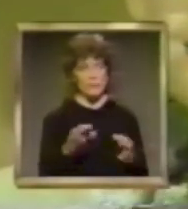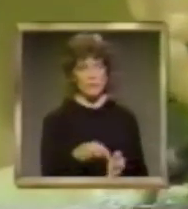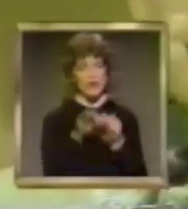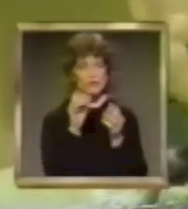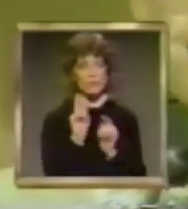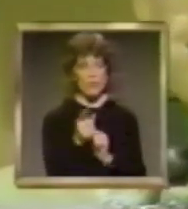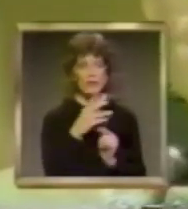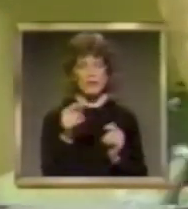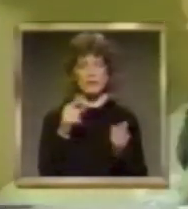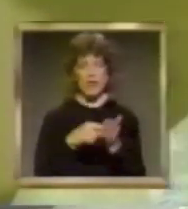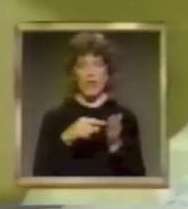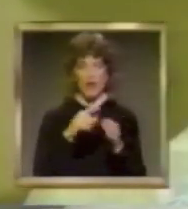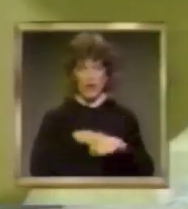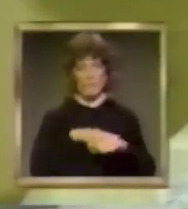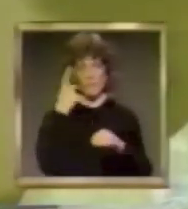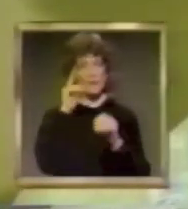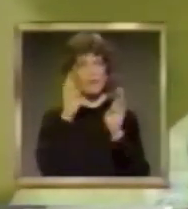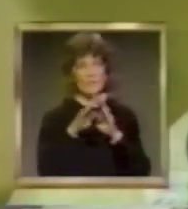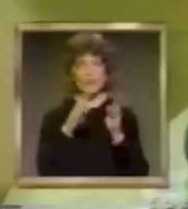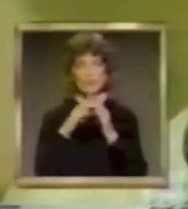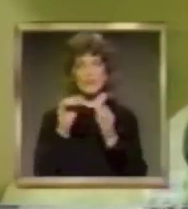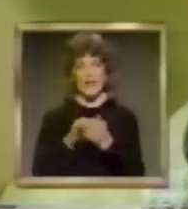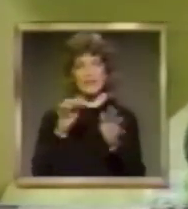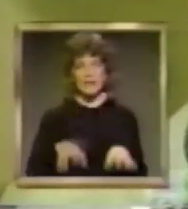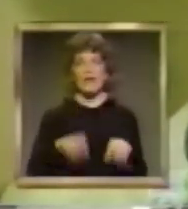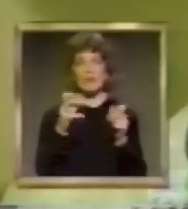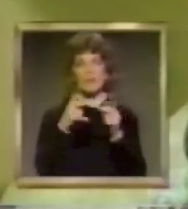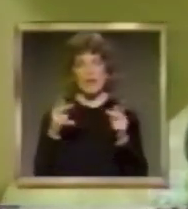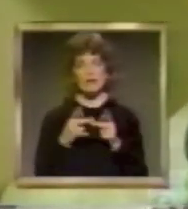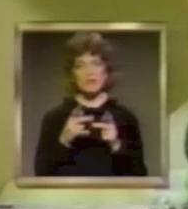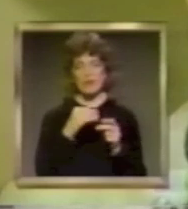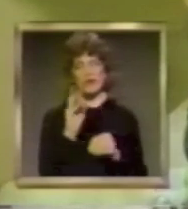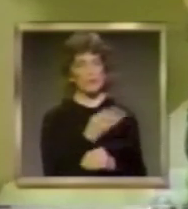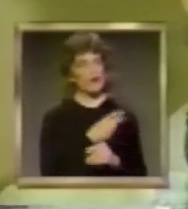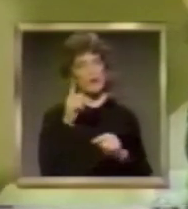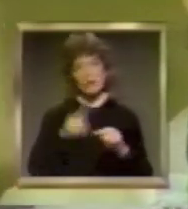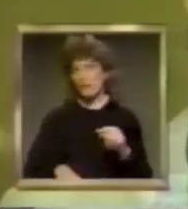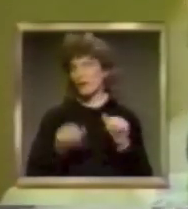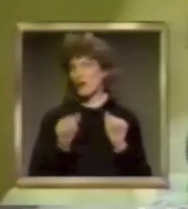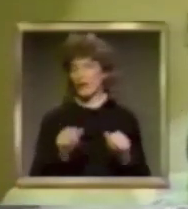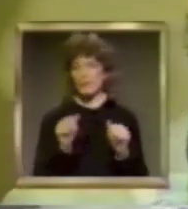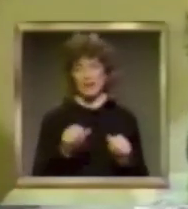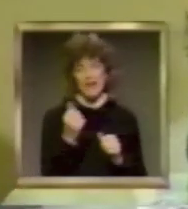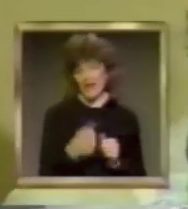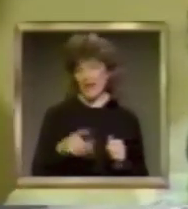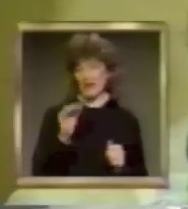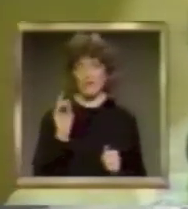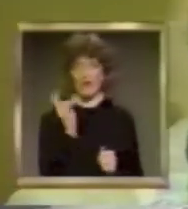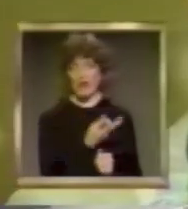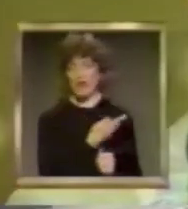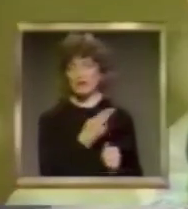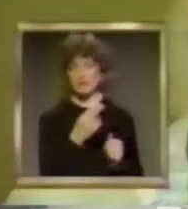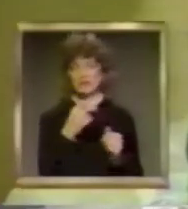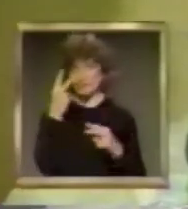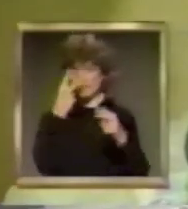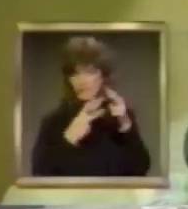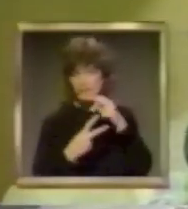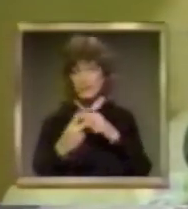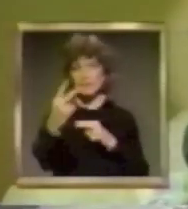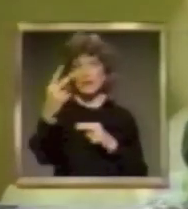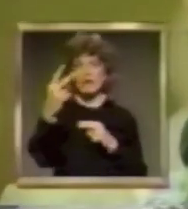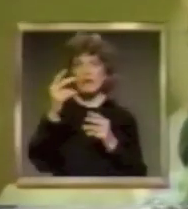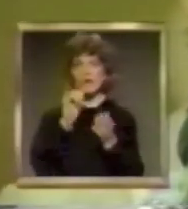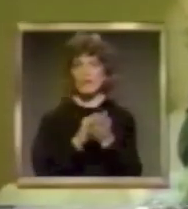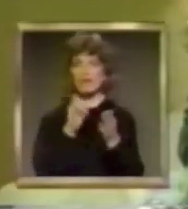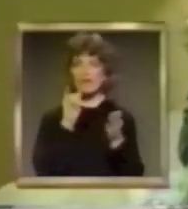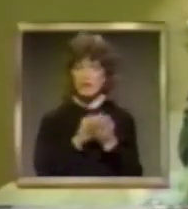community that has taken place, and we could not possibly, any of us, have quite anticipated